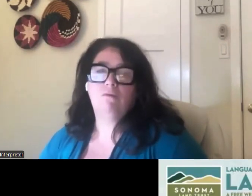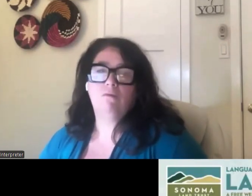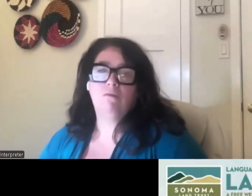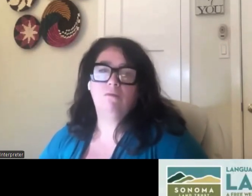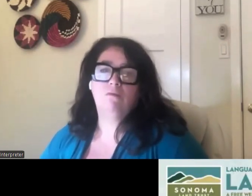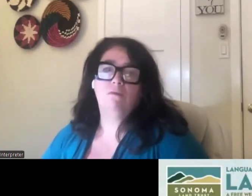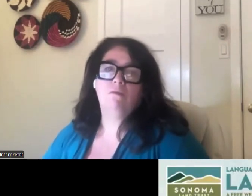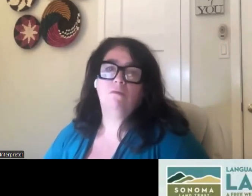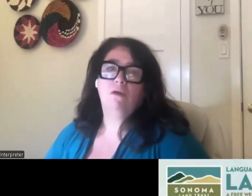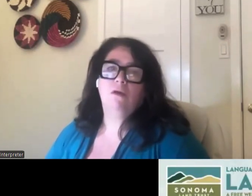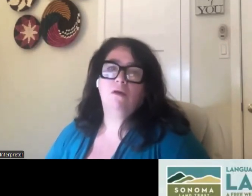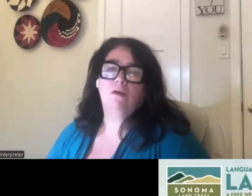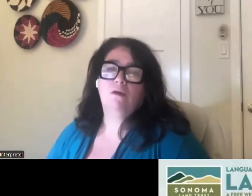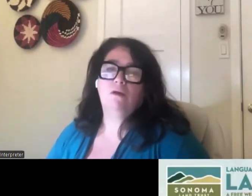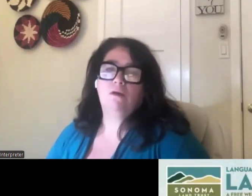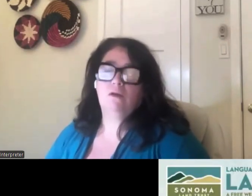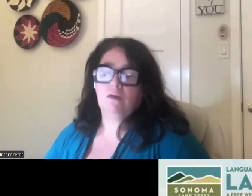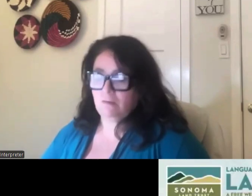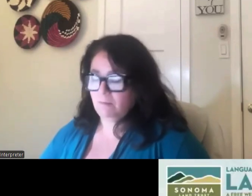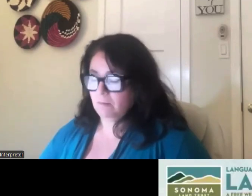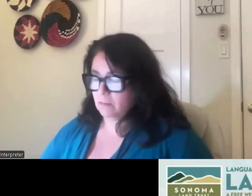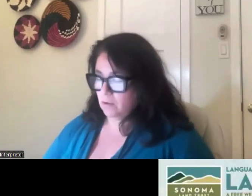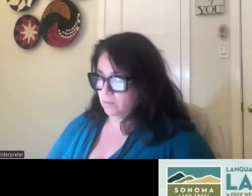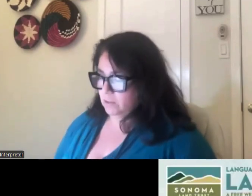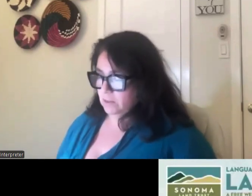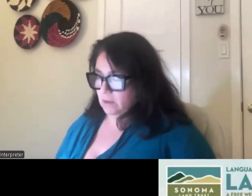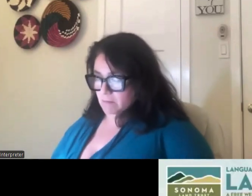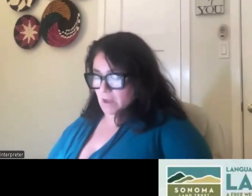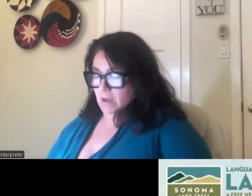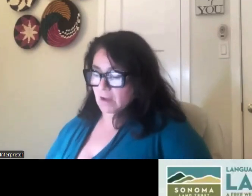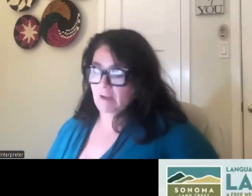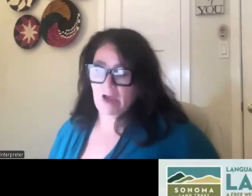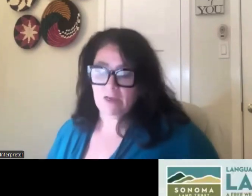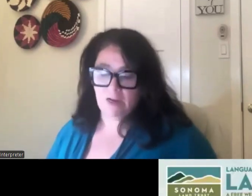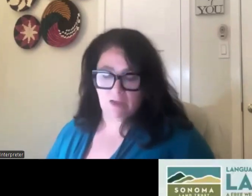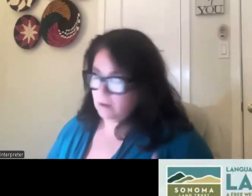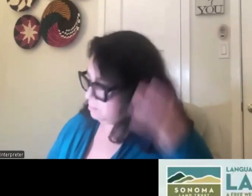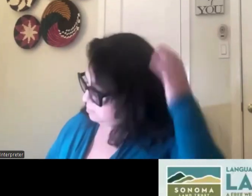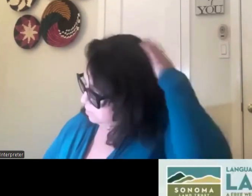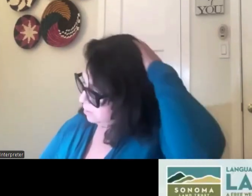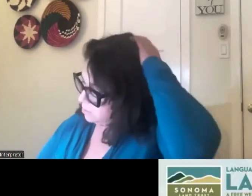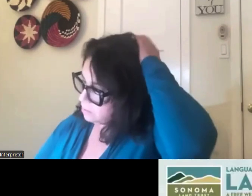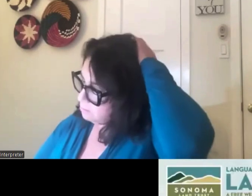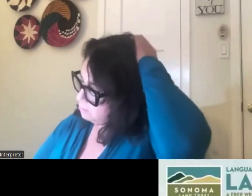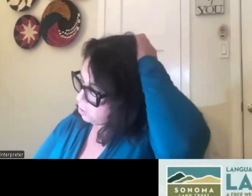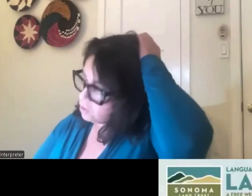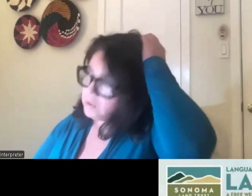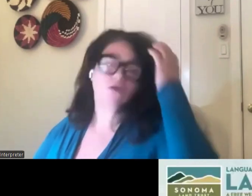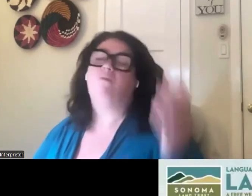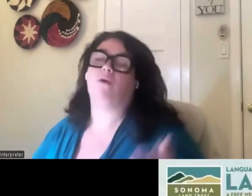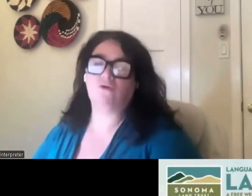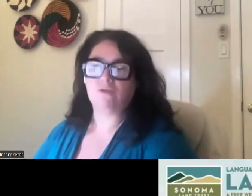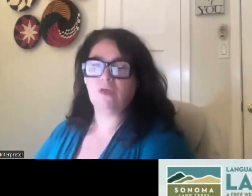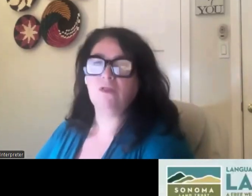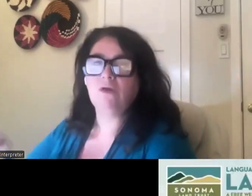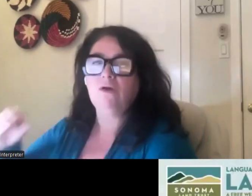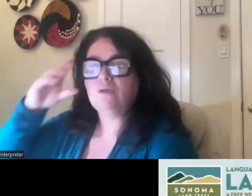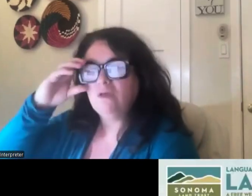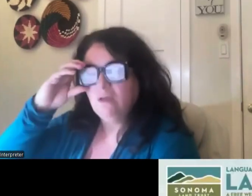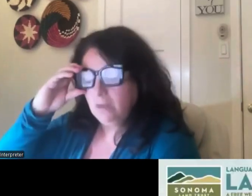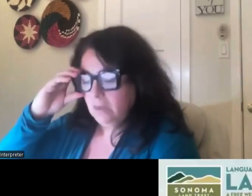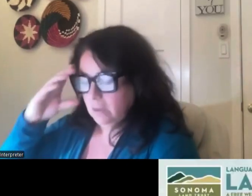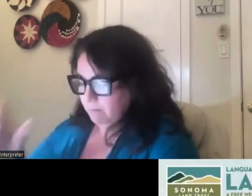medical conditions perhaps were significantly exacerbated either by the persistent exposure to